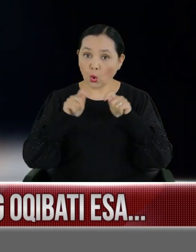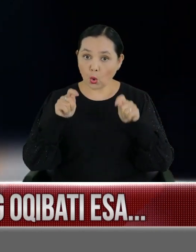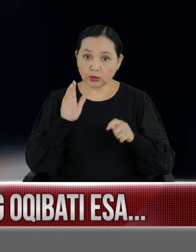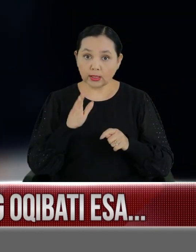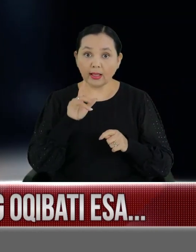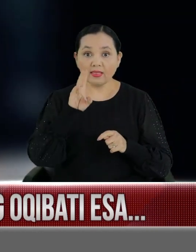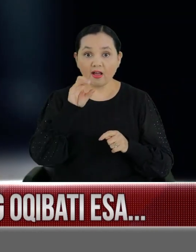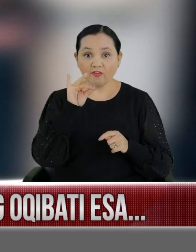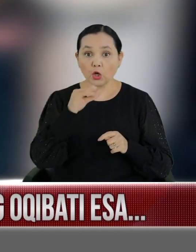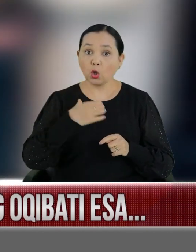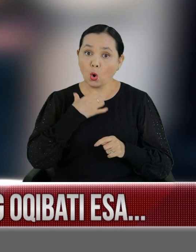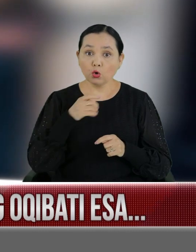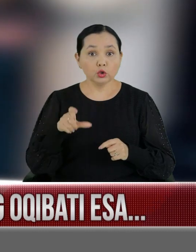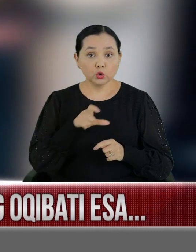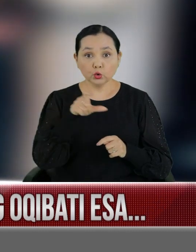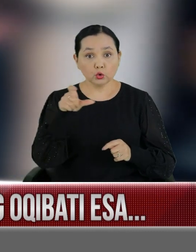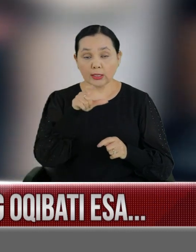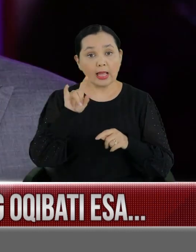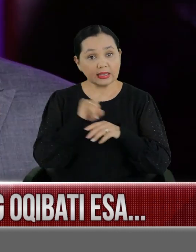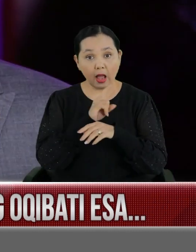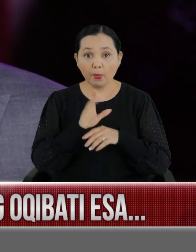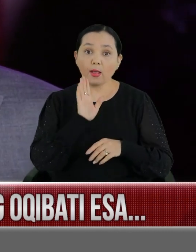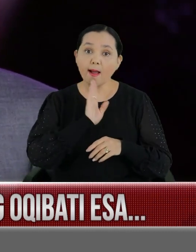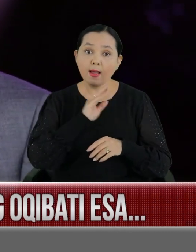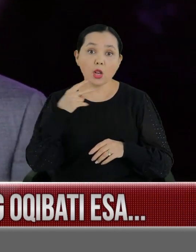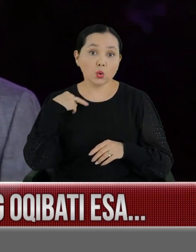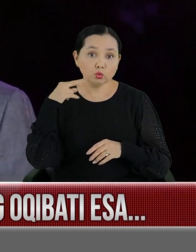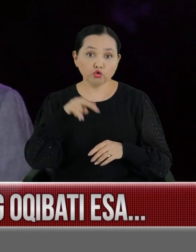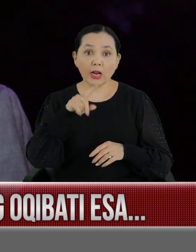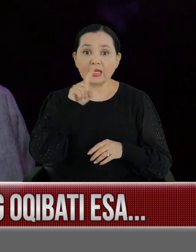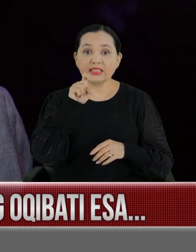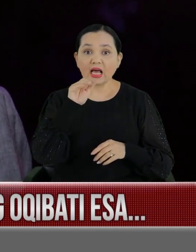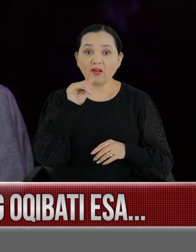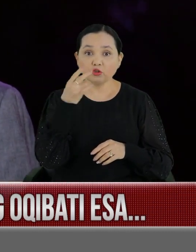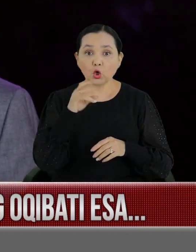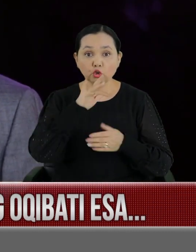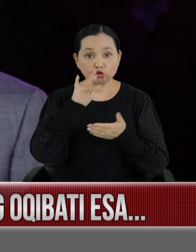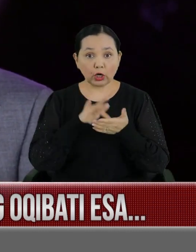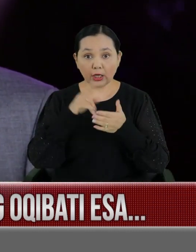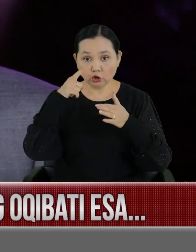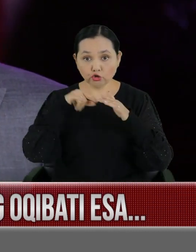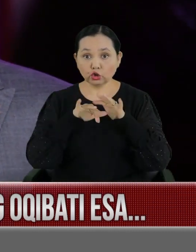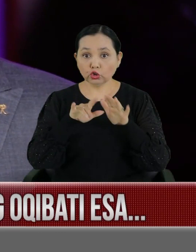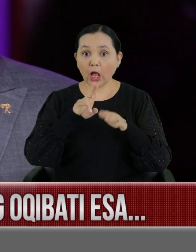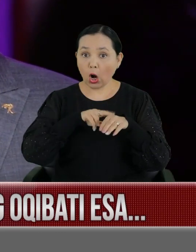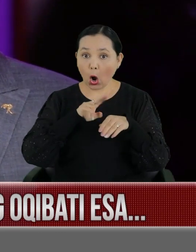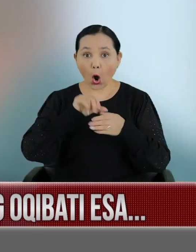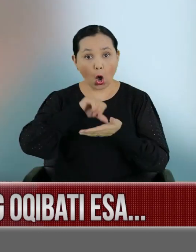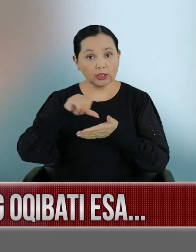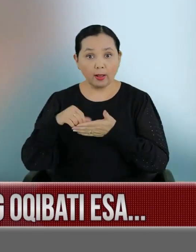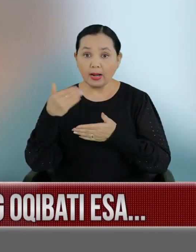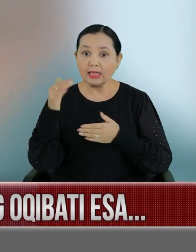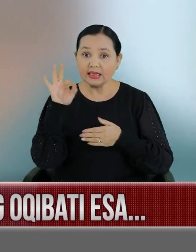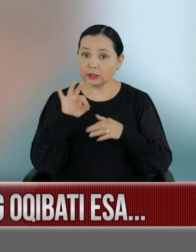qo'zg'atilgan. Navoiyda qo'rqitish yo'li bilan ta'magirlik qilgan ayol ushlandi. Zarafshon shahar ichki ishlar boshqarmasi xodimlari tomonidan o'tkazilgan